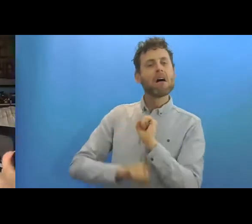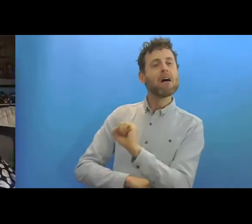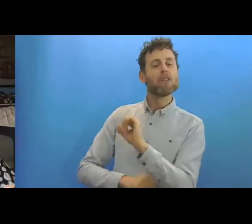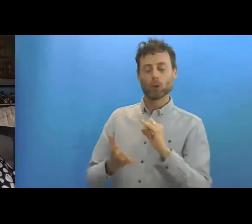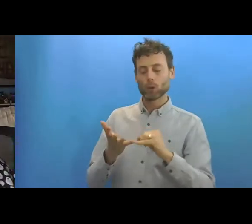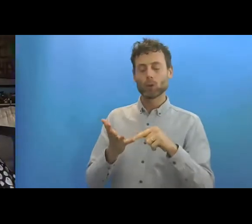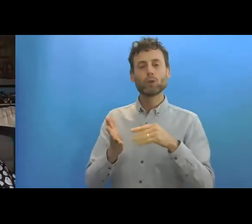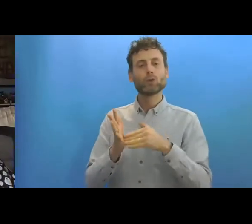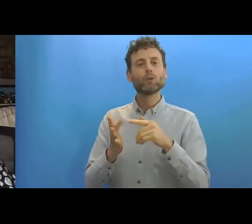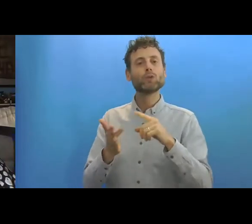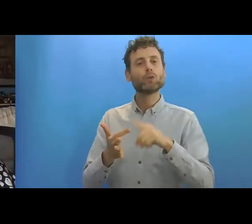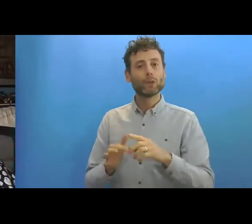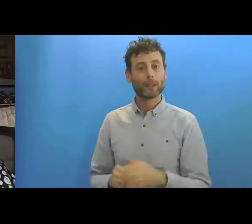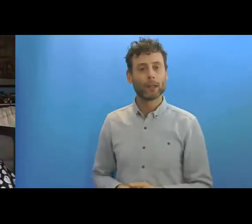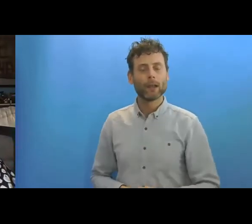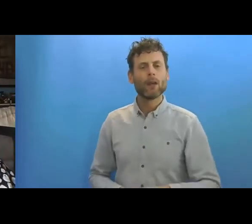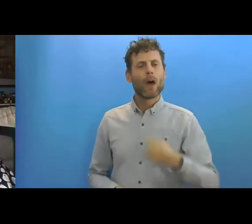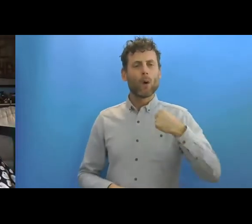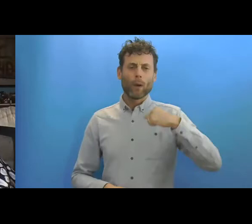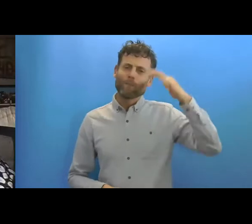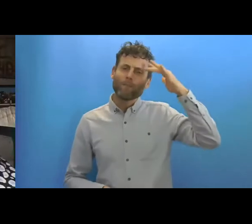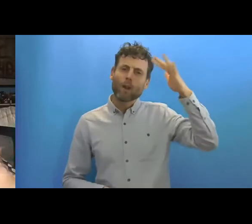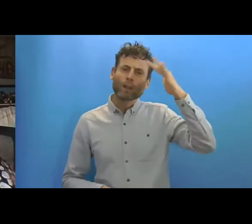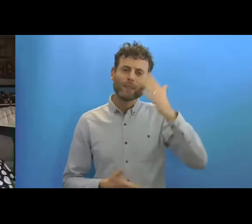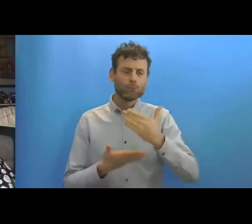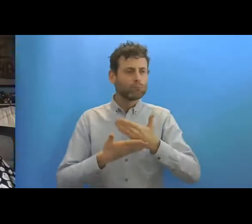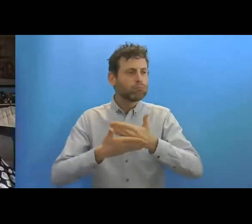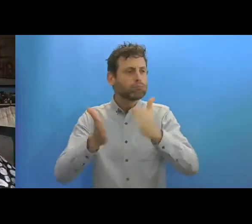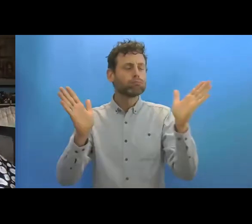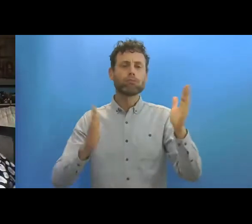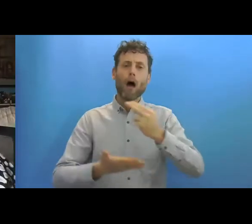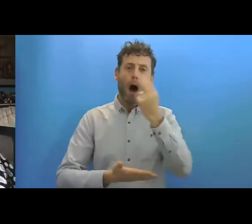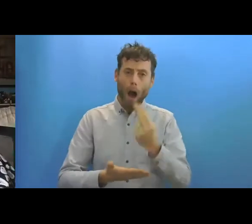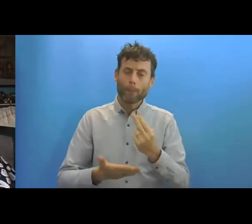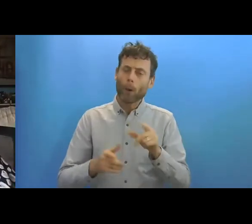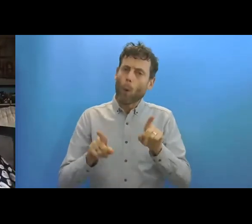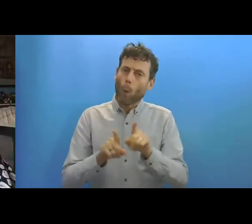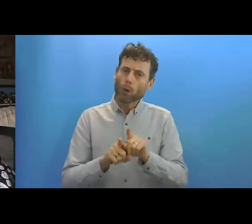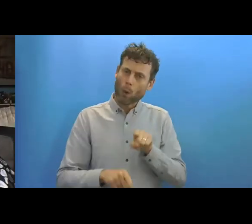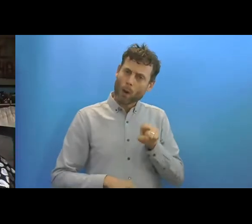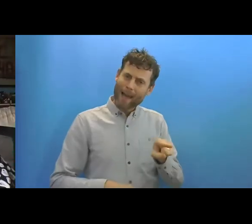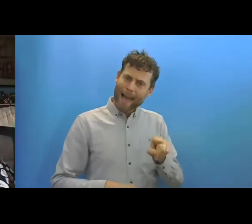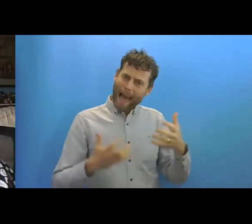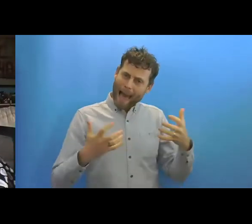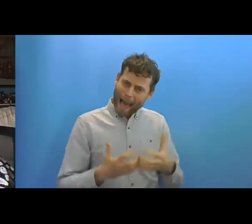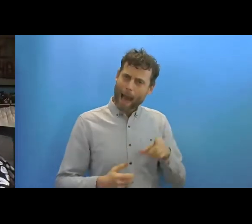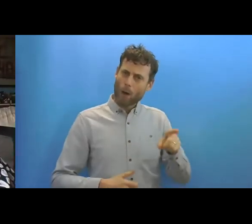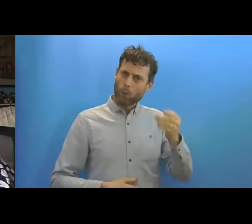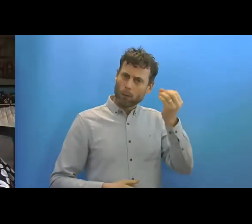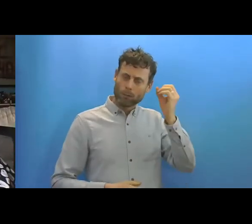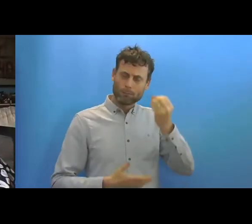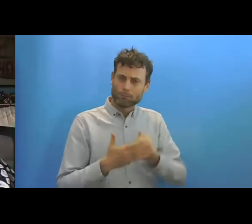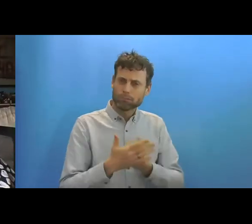mean share the practice of the artists. So some of that work tours across the whole of the UK